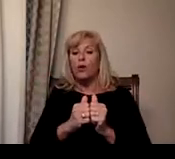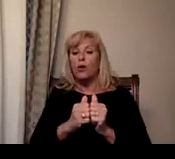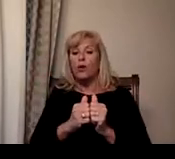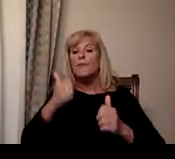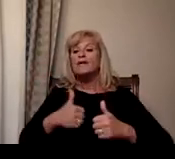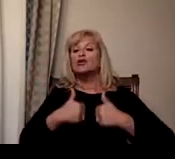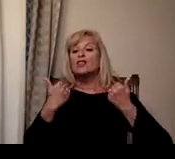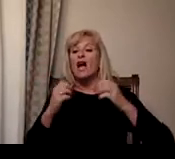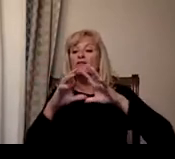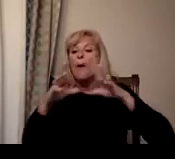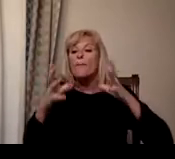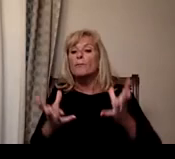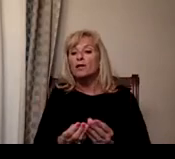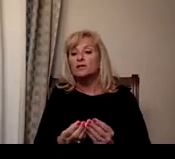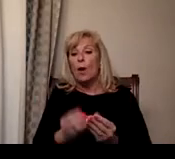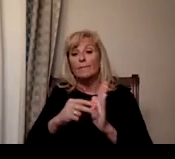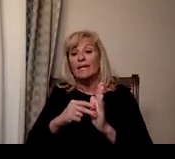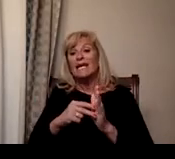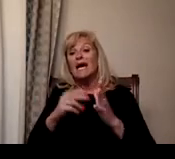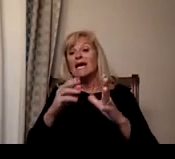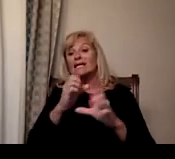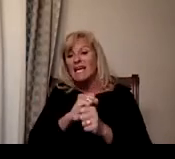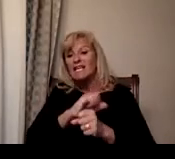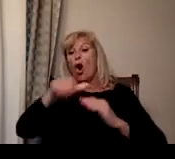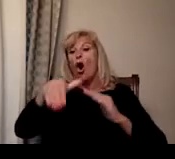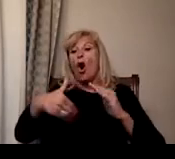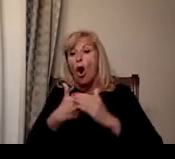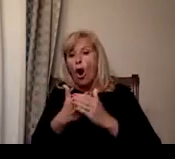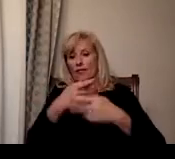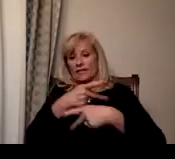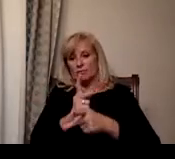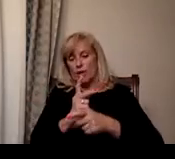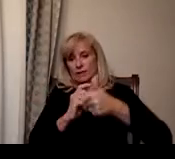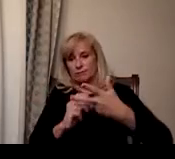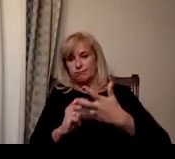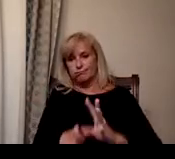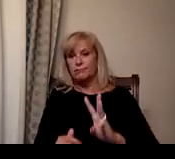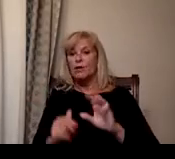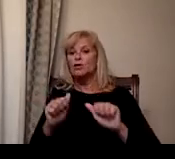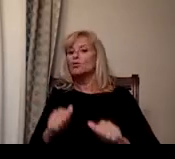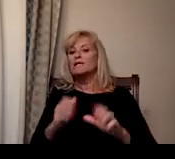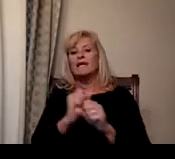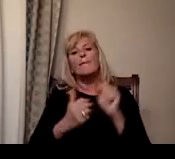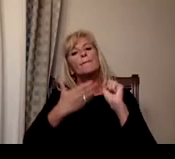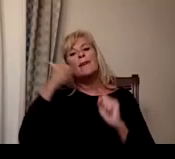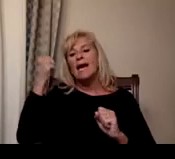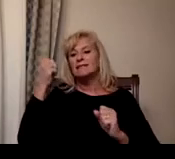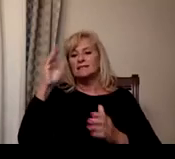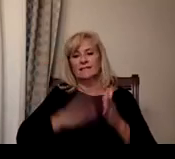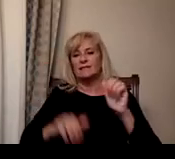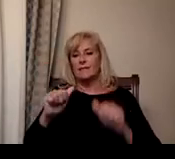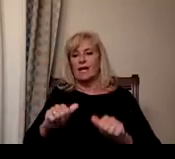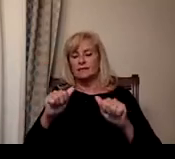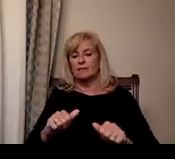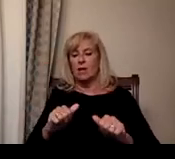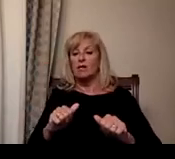get every single one of these products, which I'm definitely going to do, you can experience the deepest discounts possible. So bundle and save when you choose